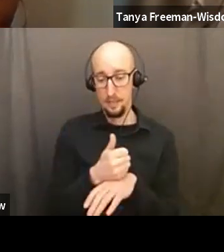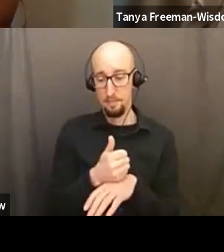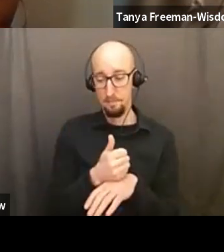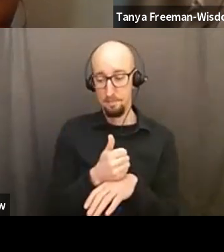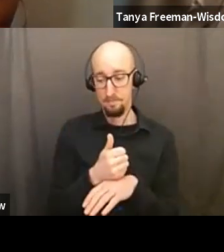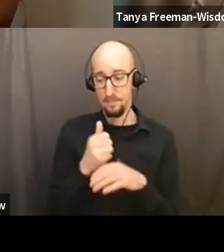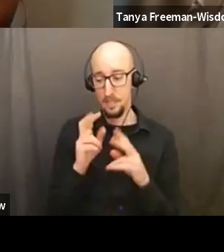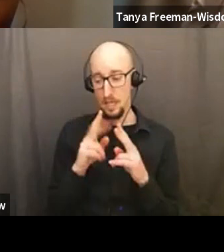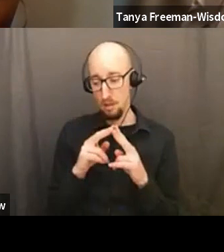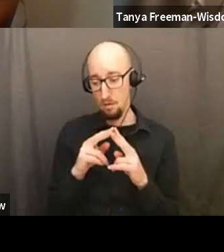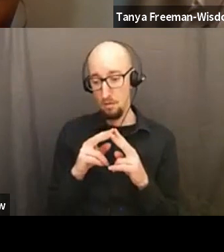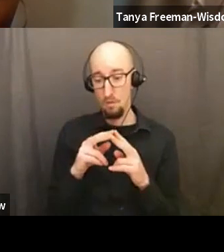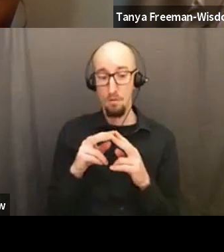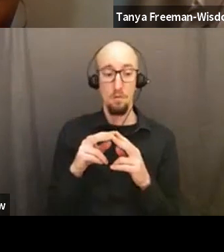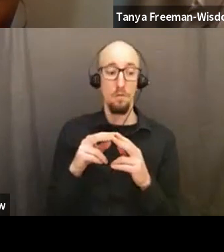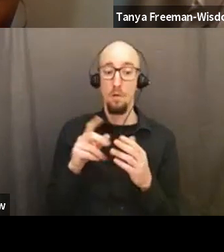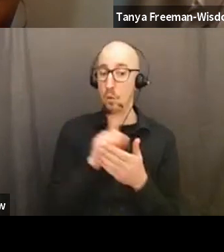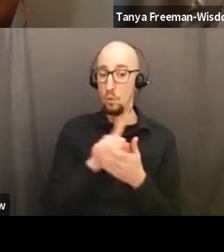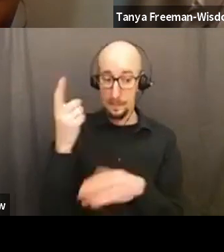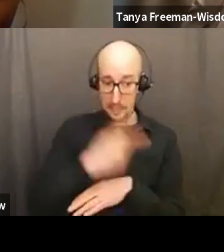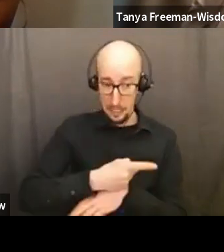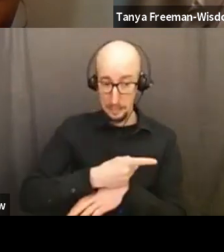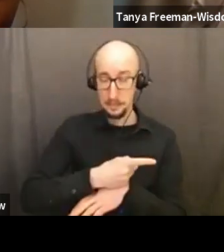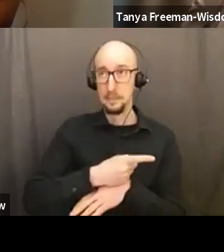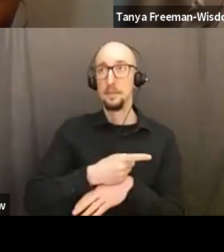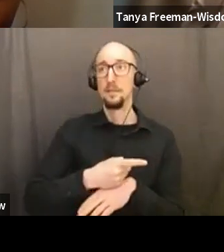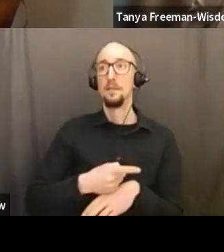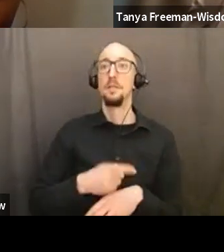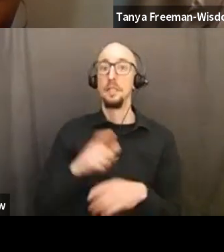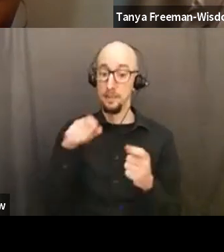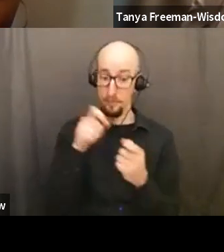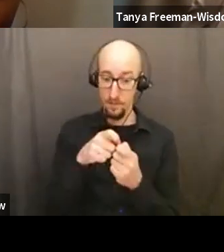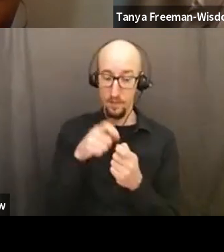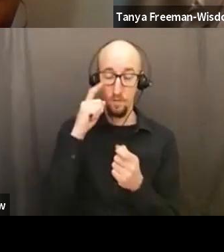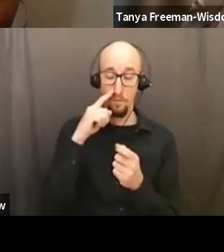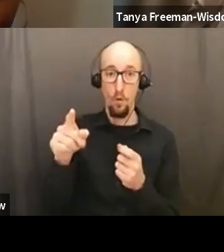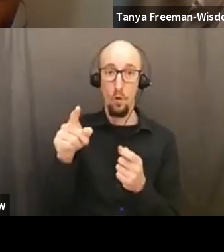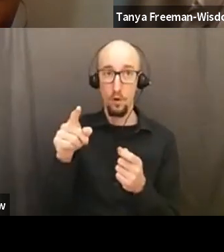either a weekday session. Yep. Specifically for